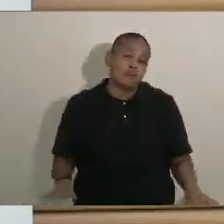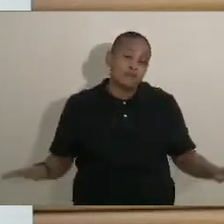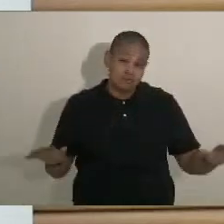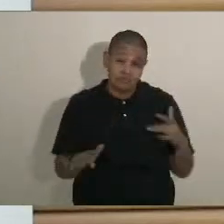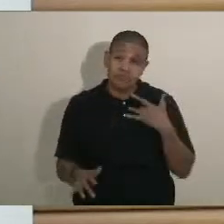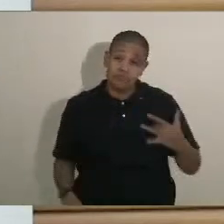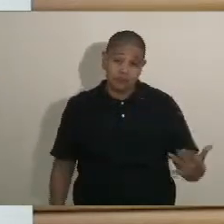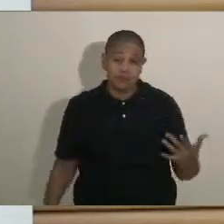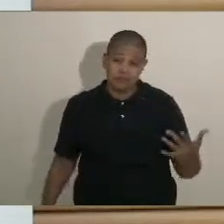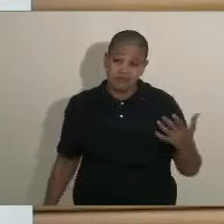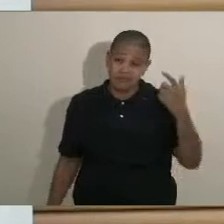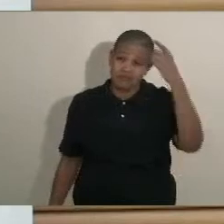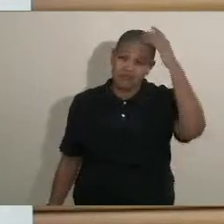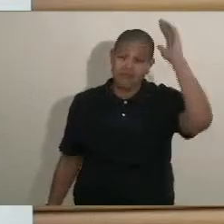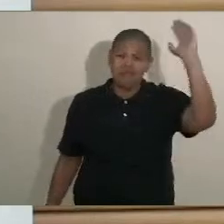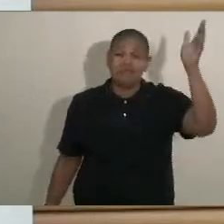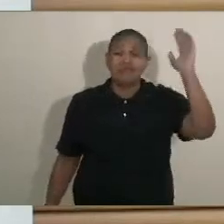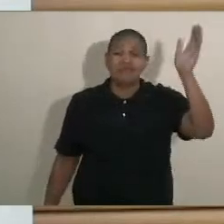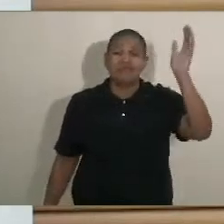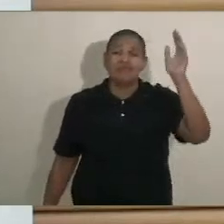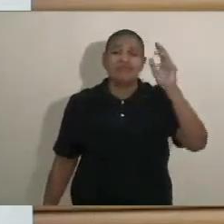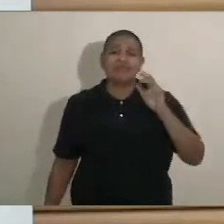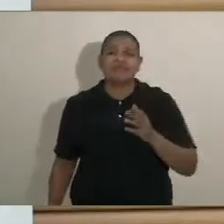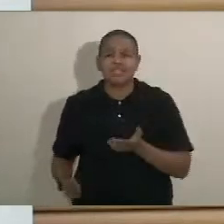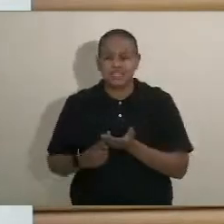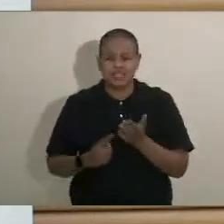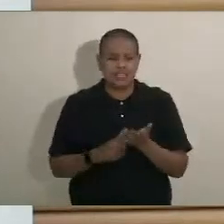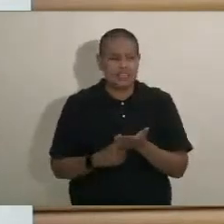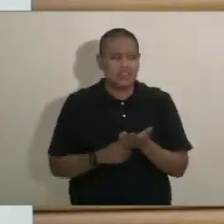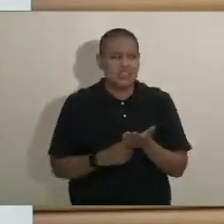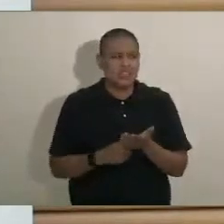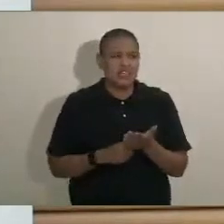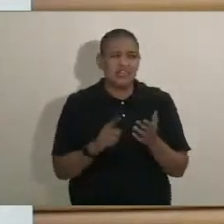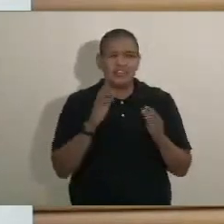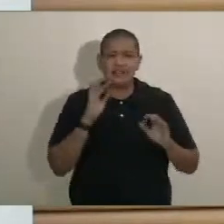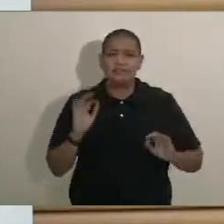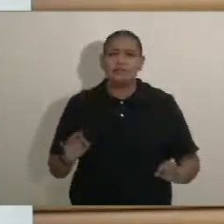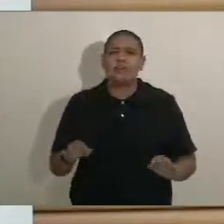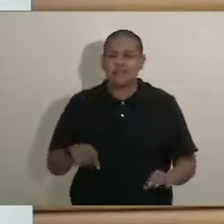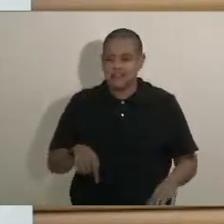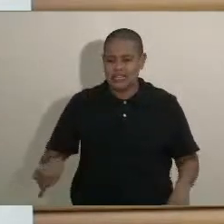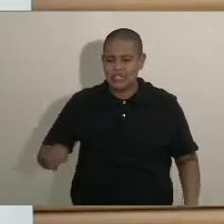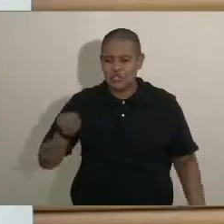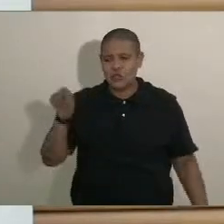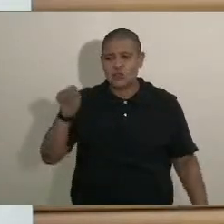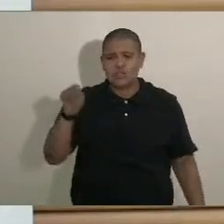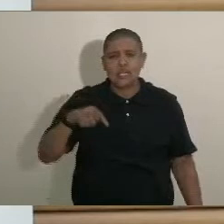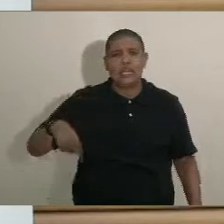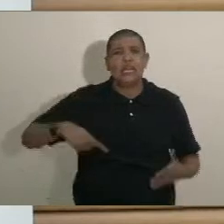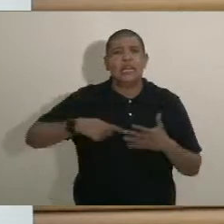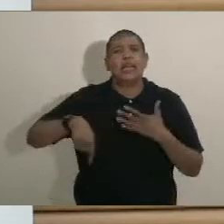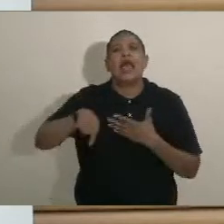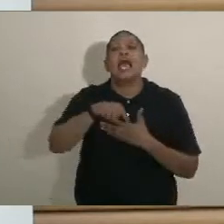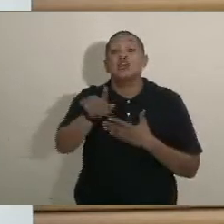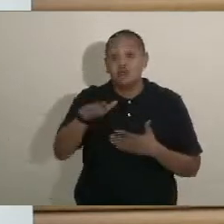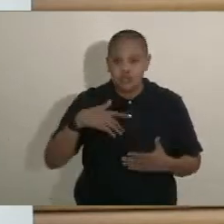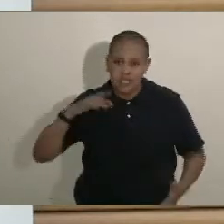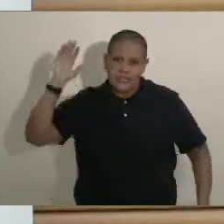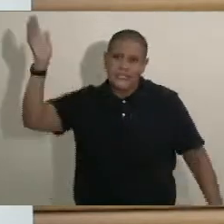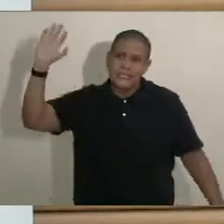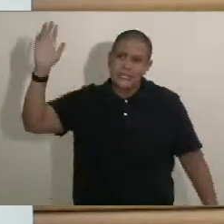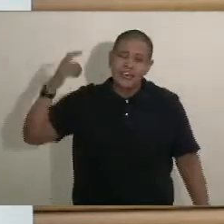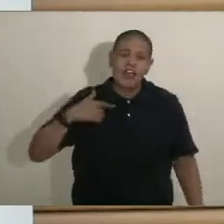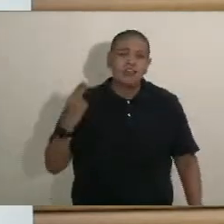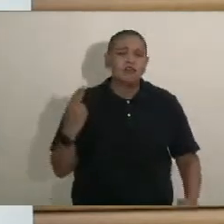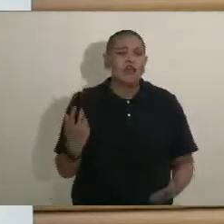I speak in the sectorial debate, all being well, on Tuesday of next week. And I will use the